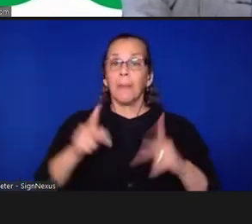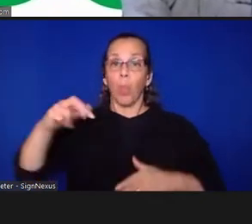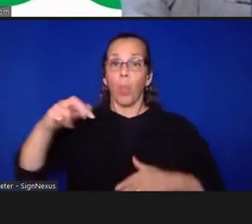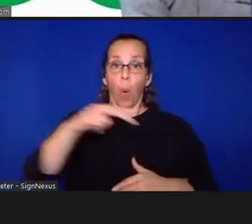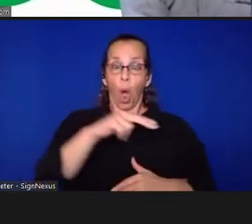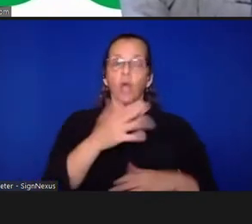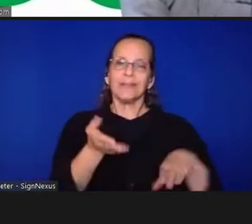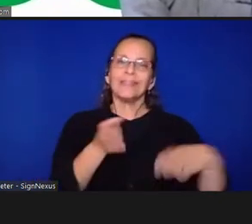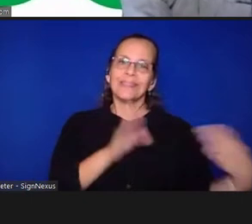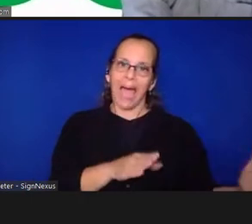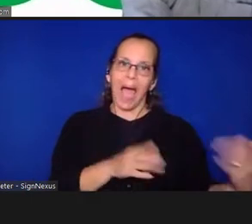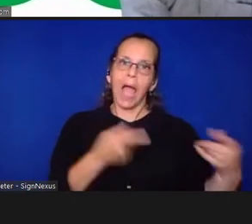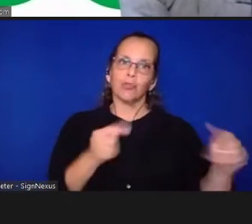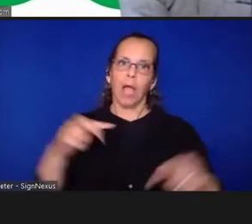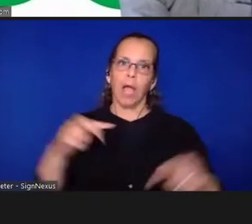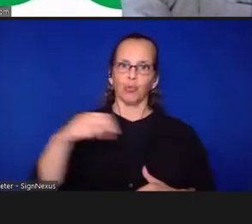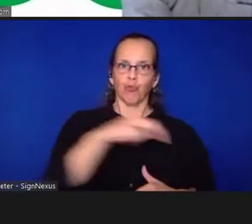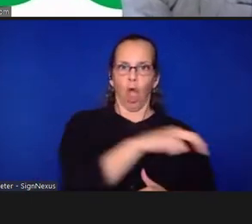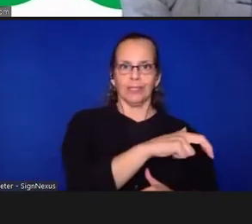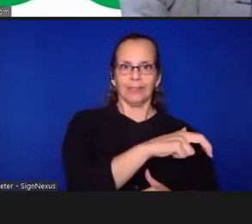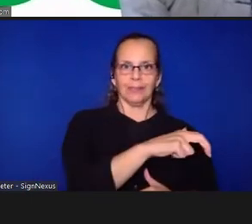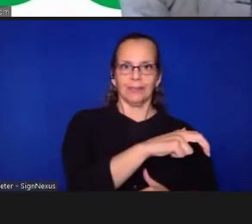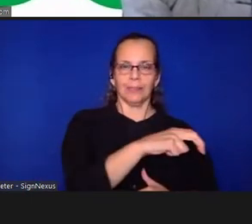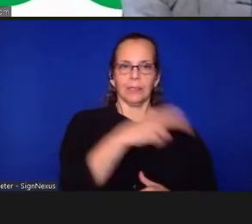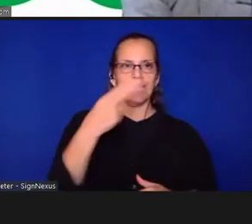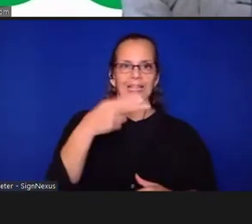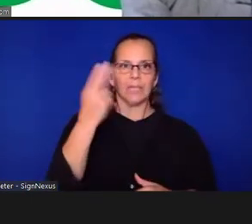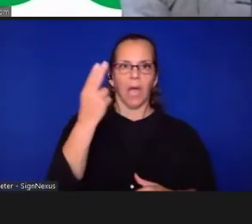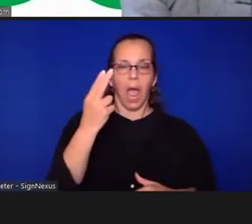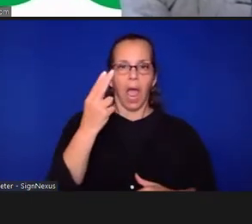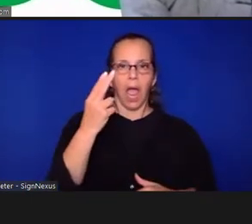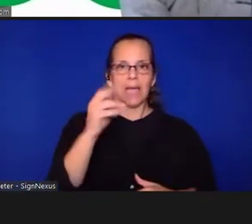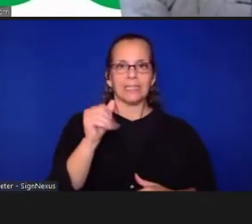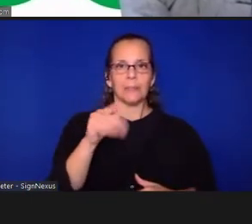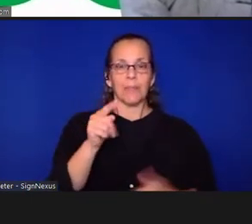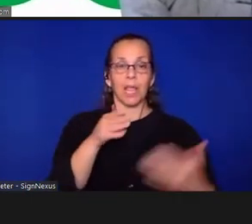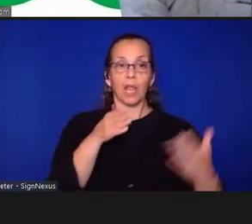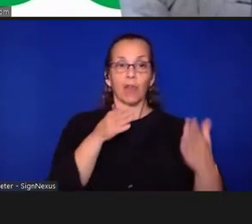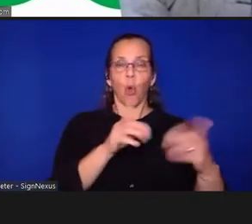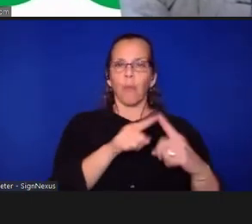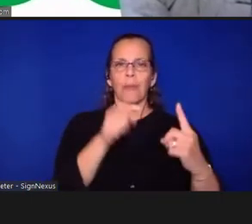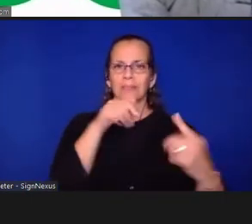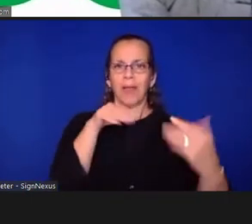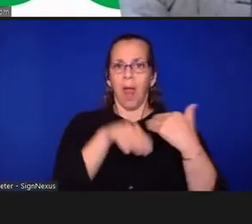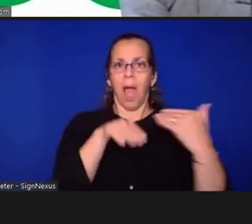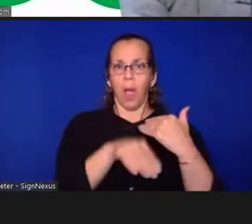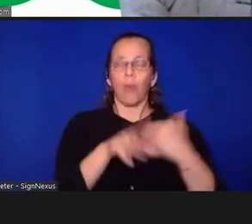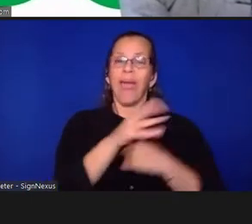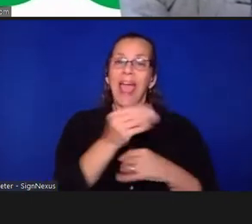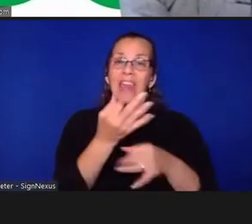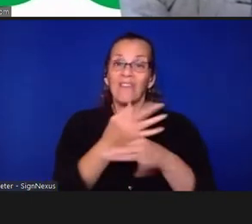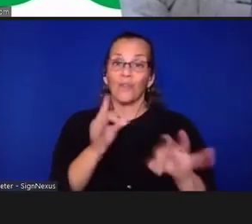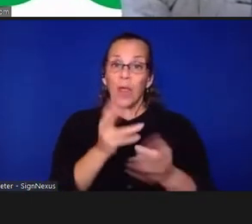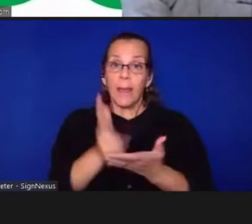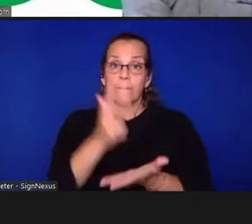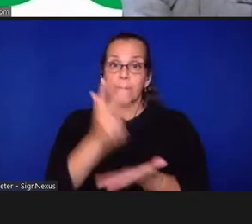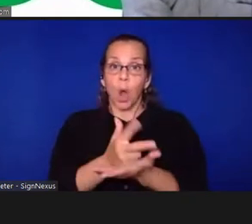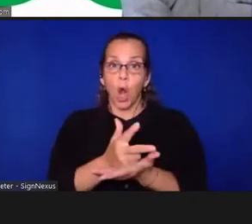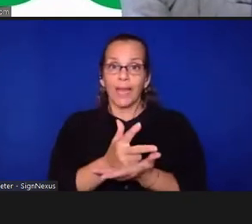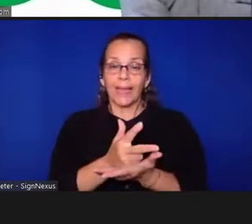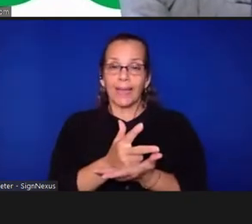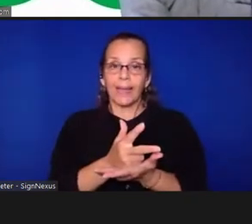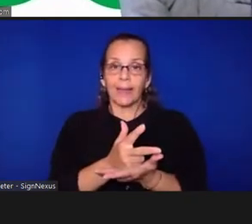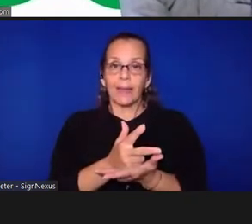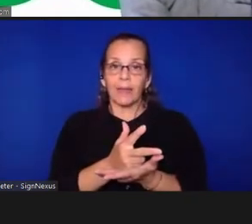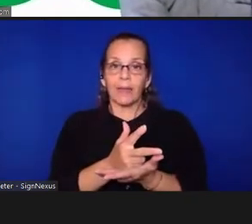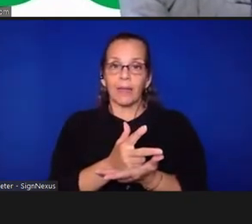it's it's a high-speed Road it's not a highway also free parking should not be uh kept in neighborhoods